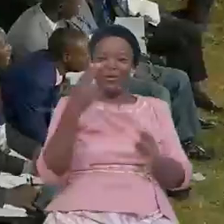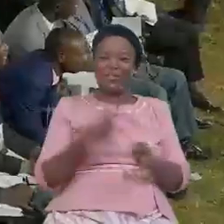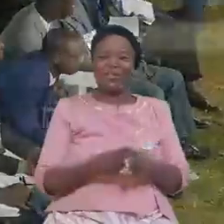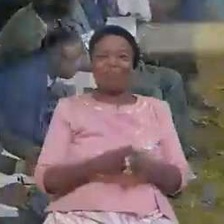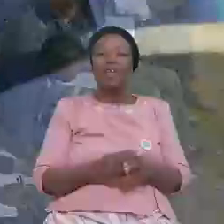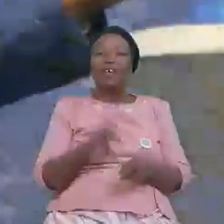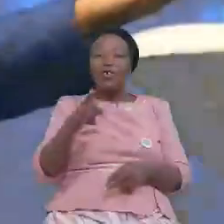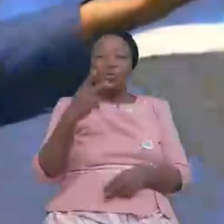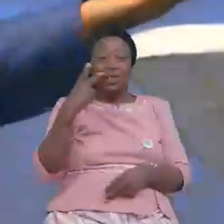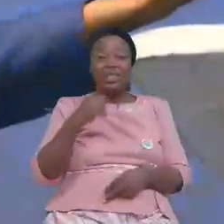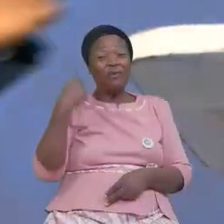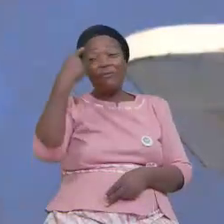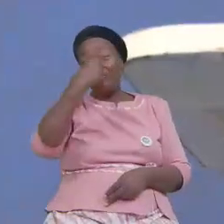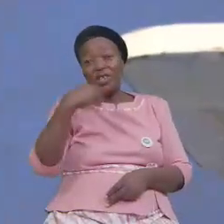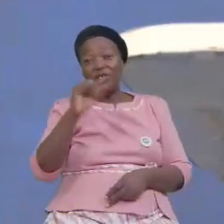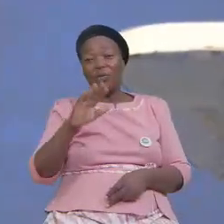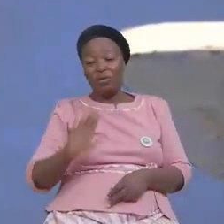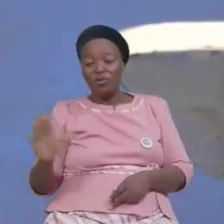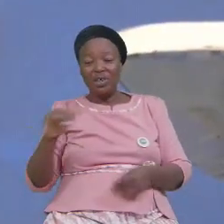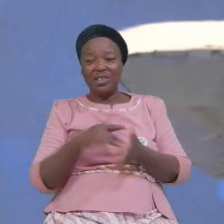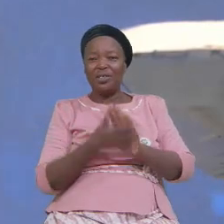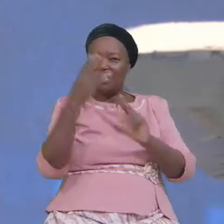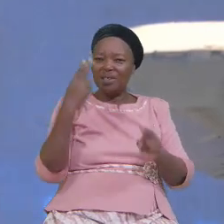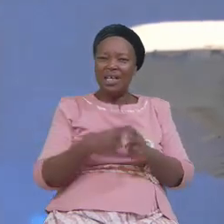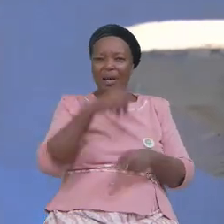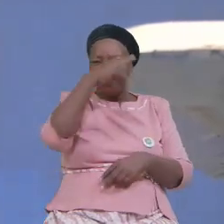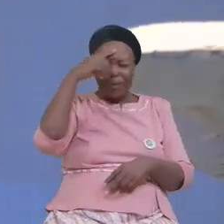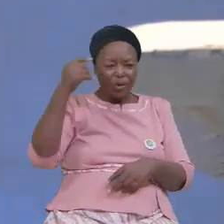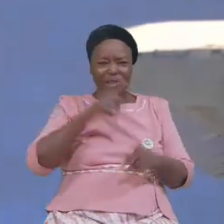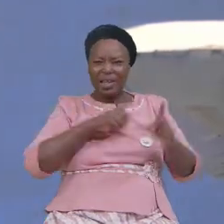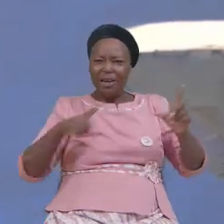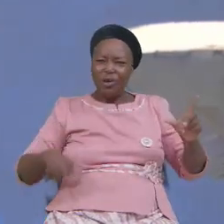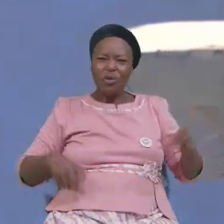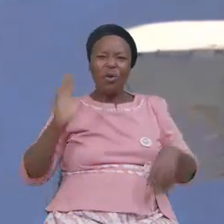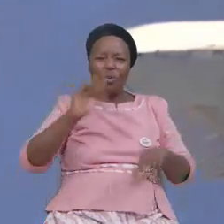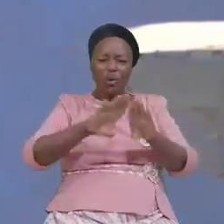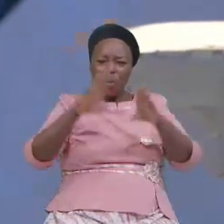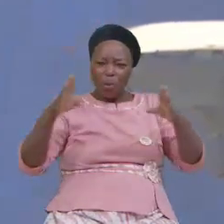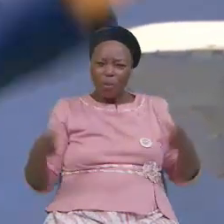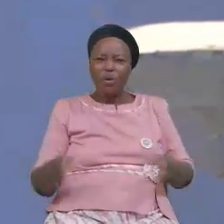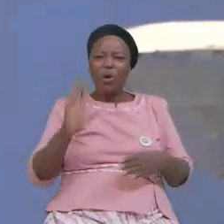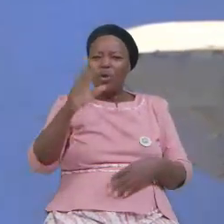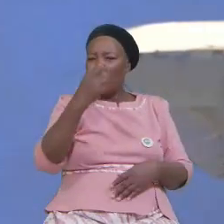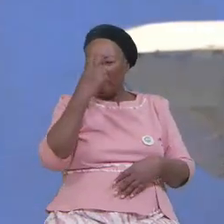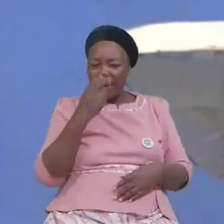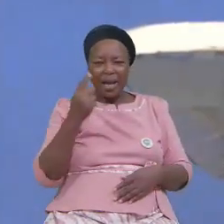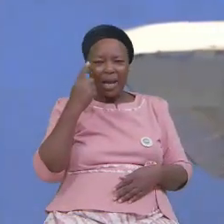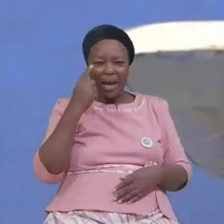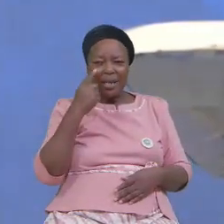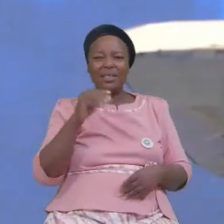the faces of your children, because the Lord will open your blind eyes